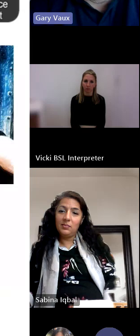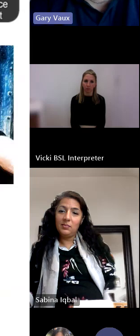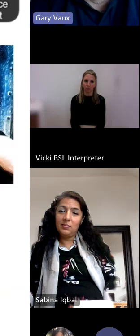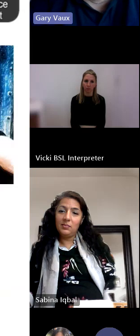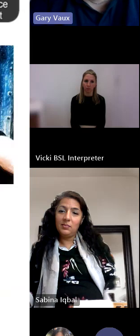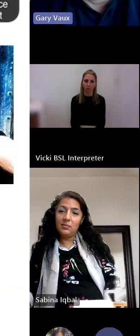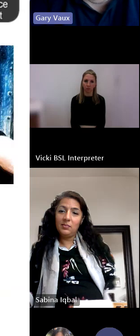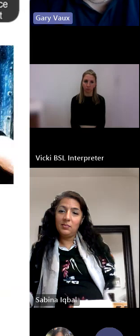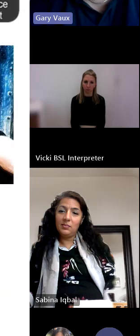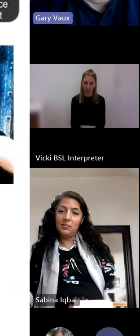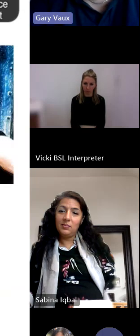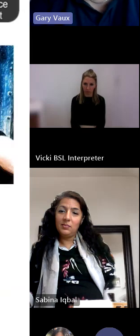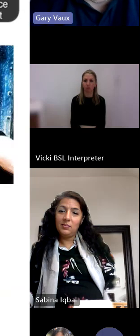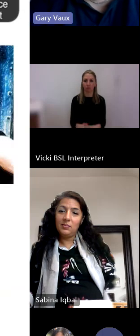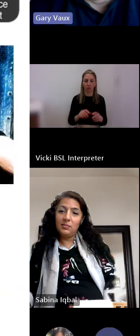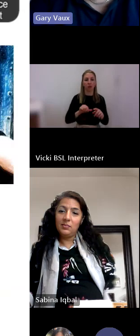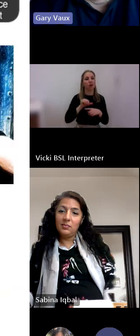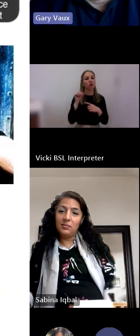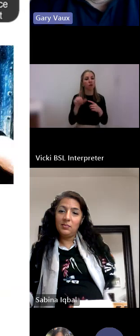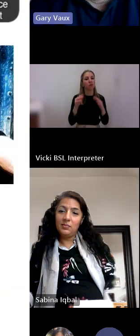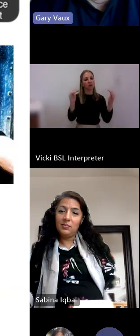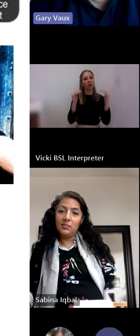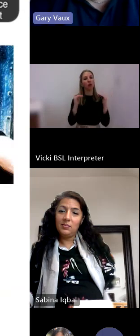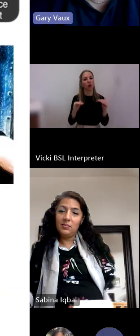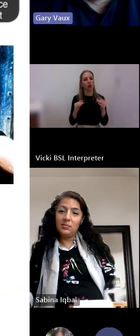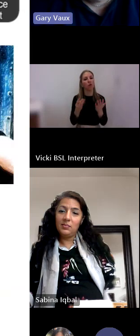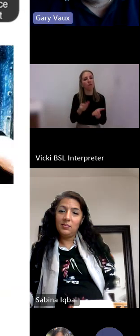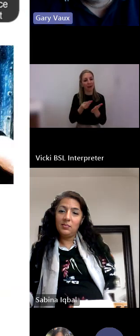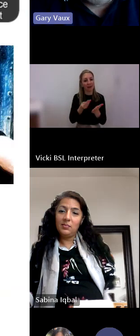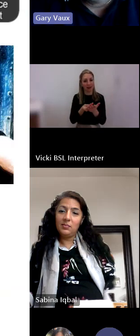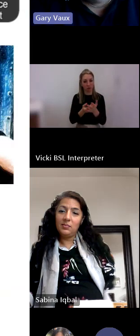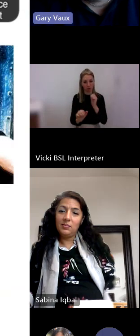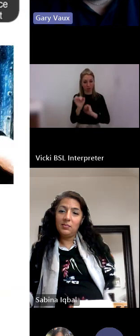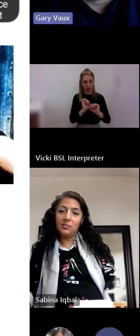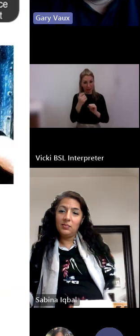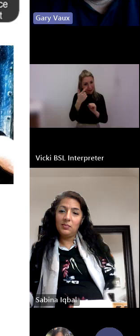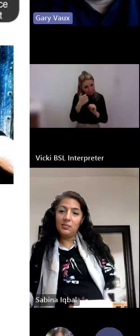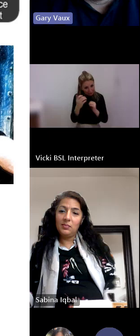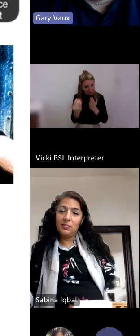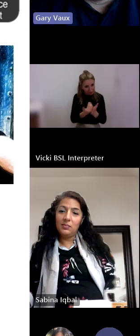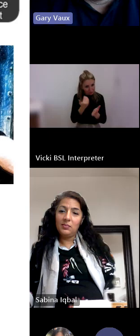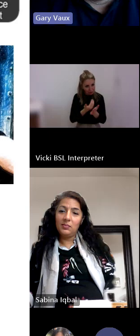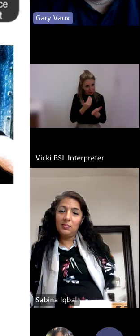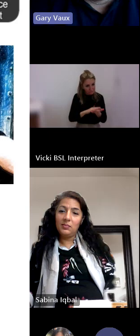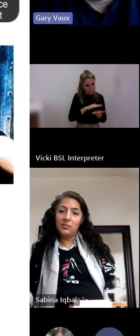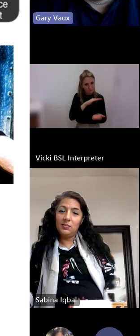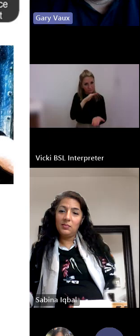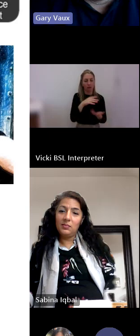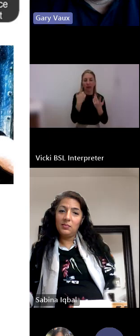And then we talk about low financial resilience. Have you got savings? Can you get through this?